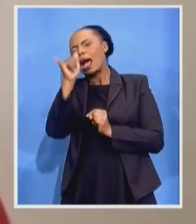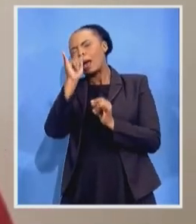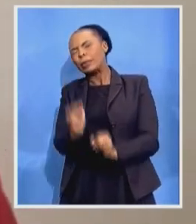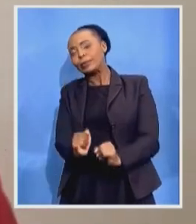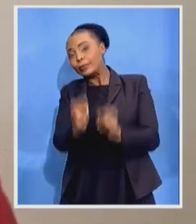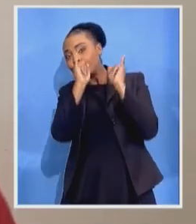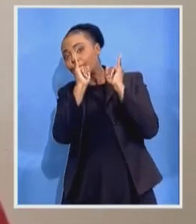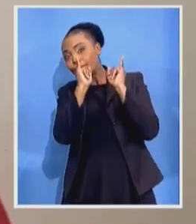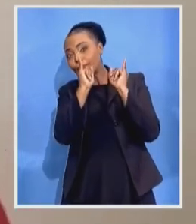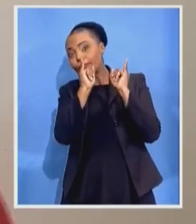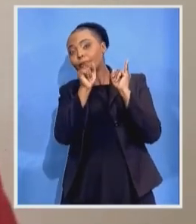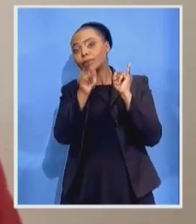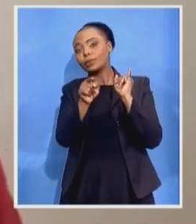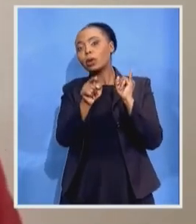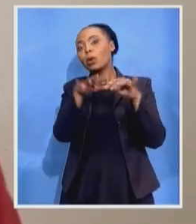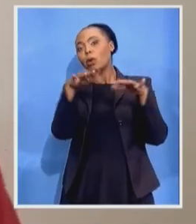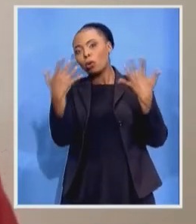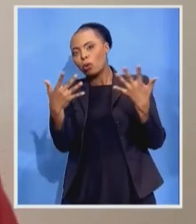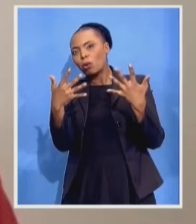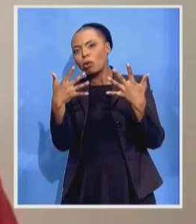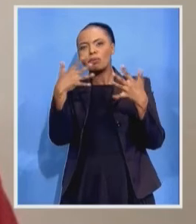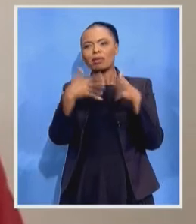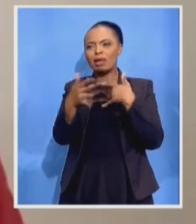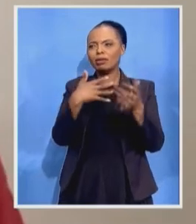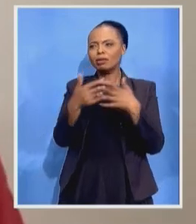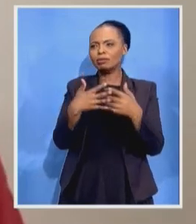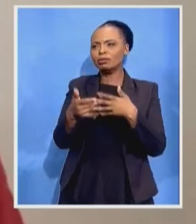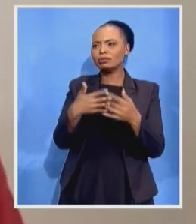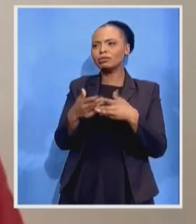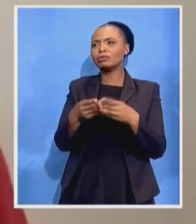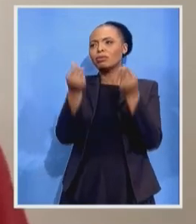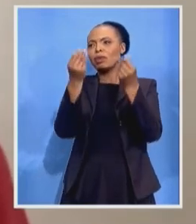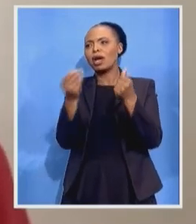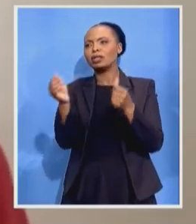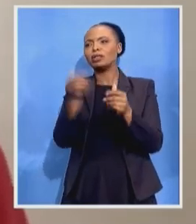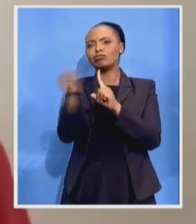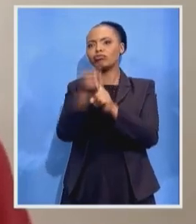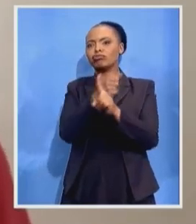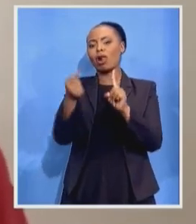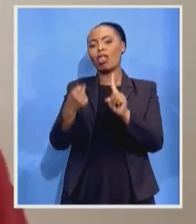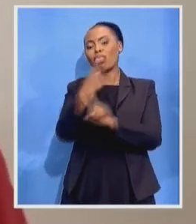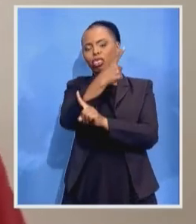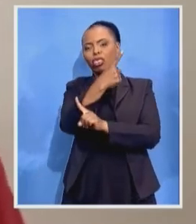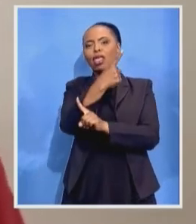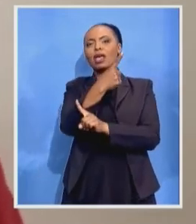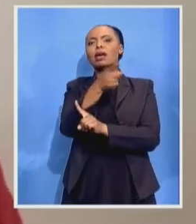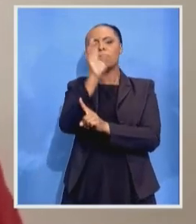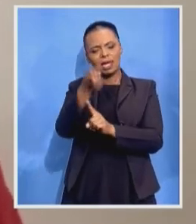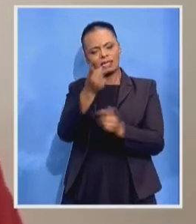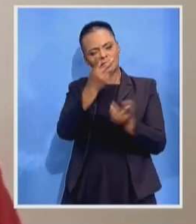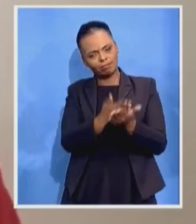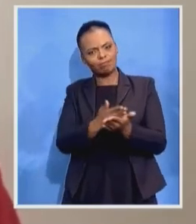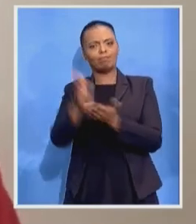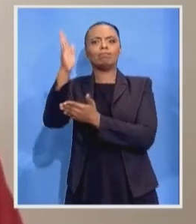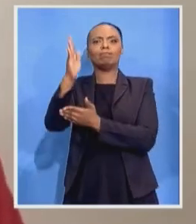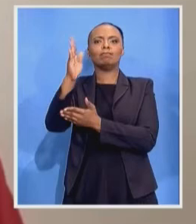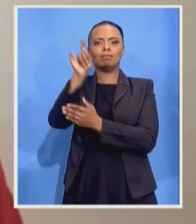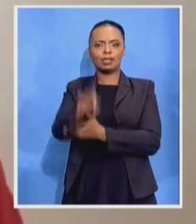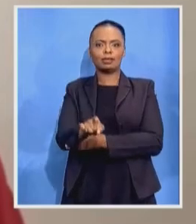malfeasance in courts of law must step aside. It's an example that we will follow ourselves as the